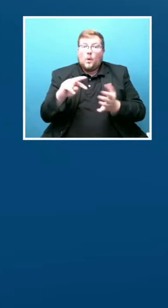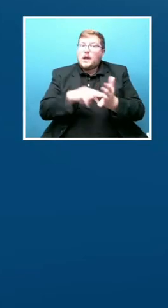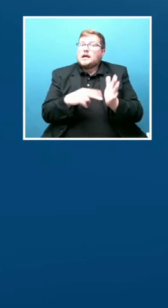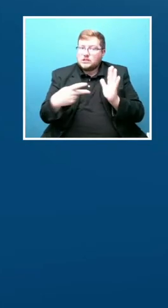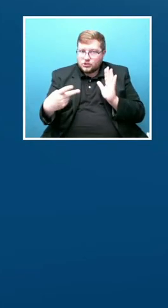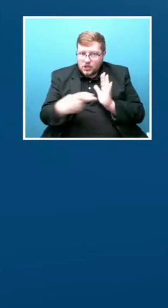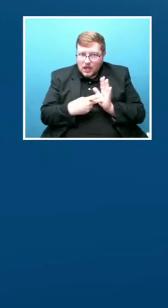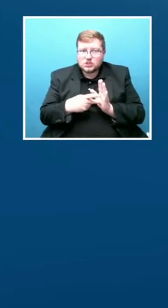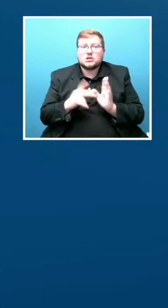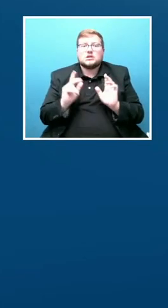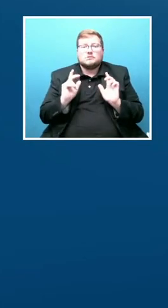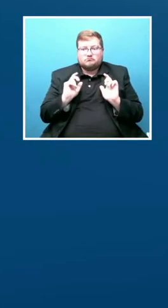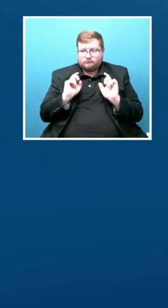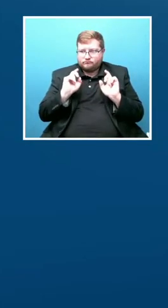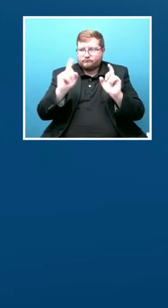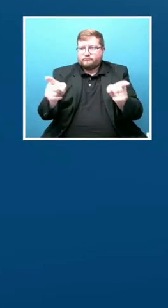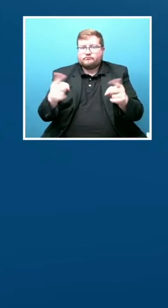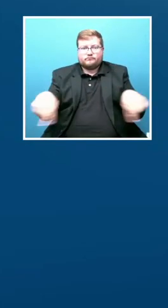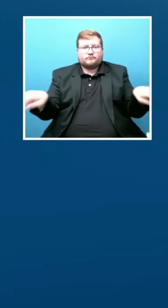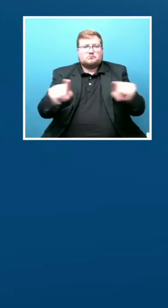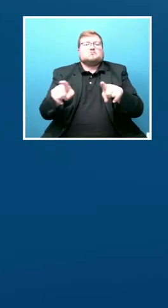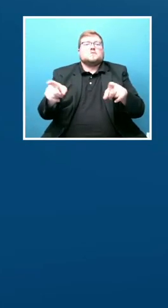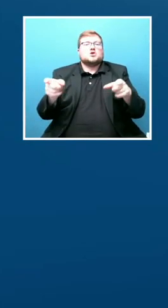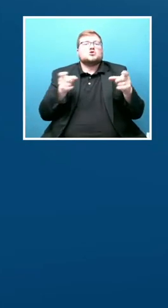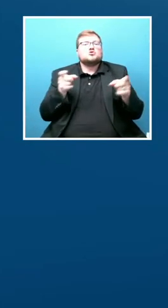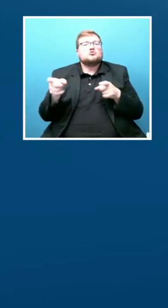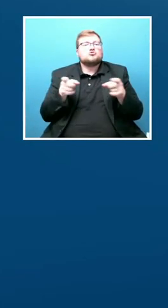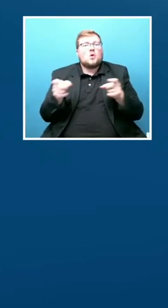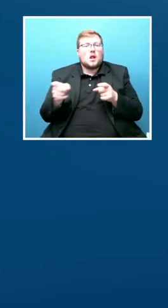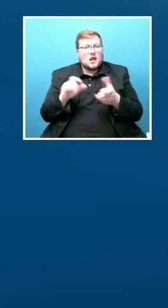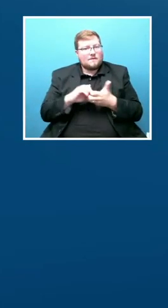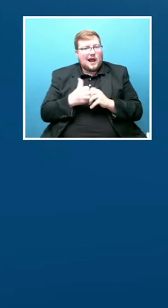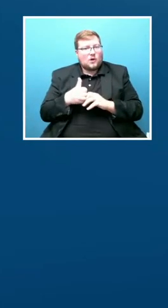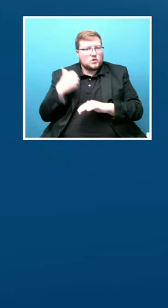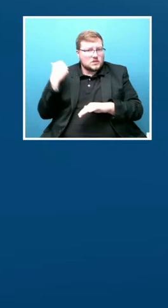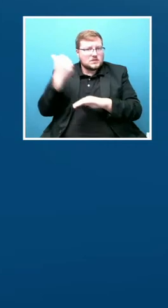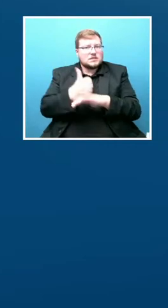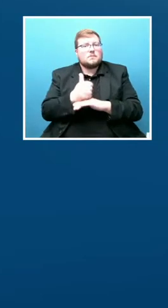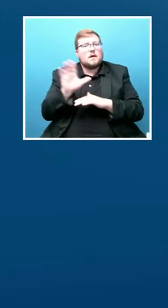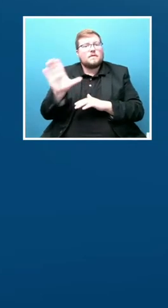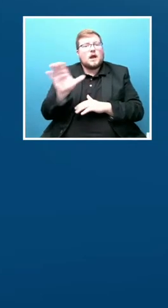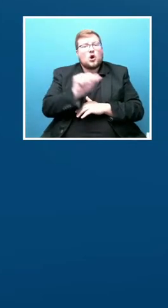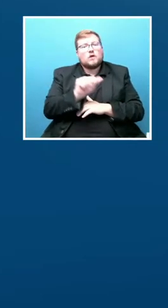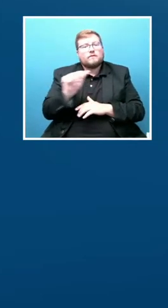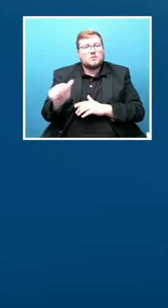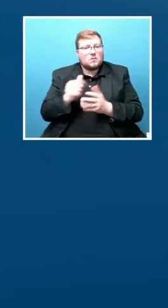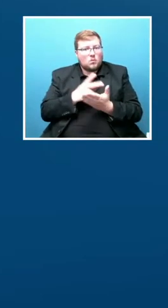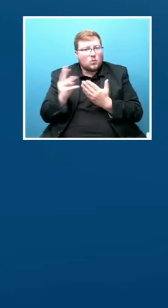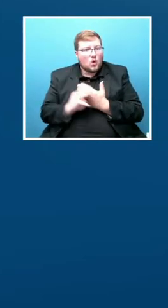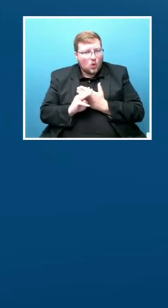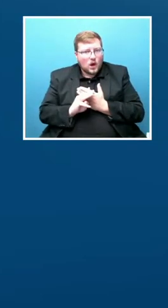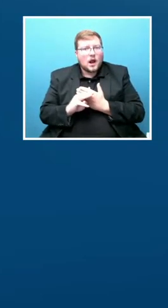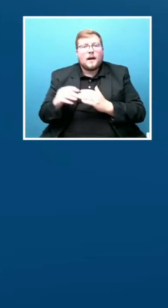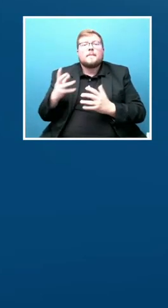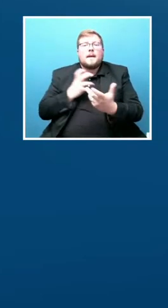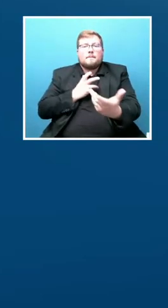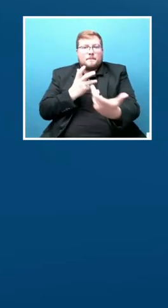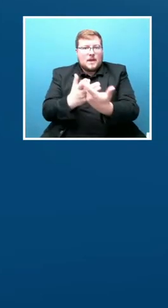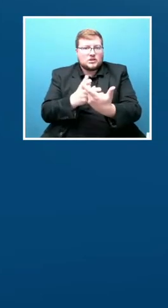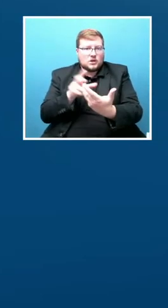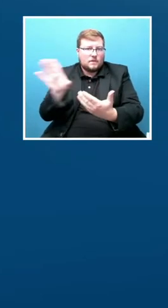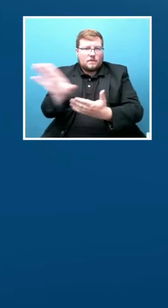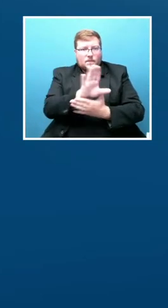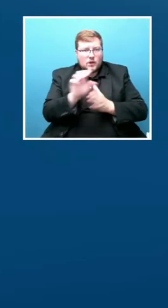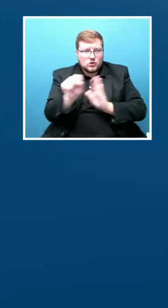to implement affirmative action in the way that works for their state. We do not